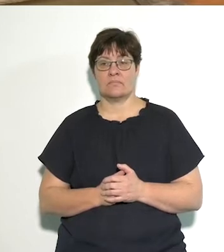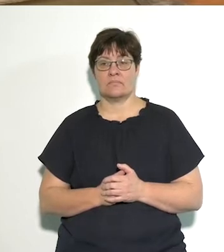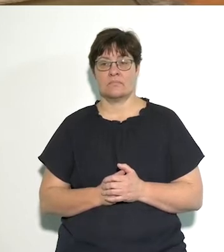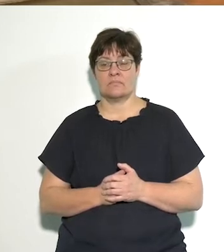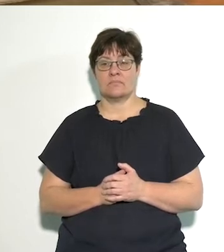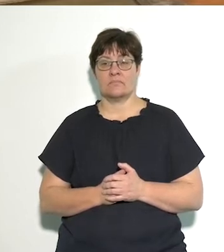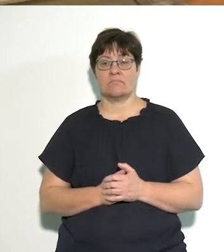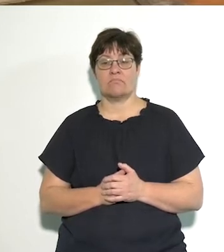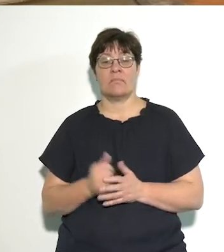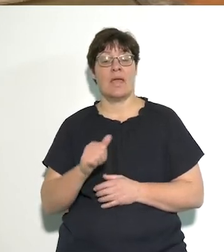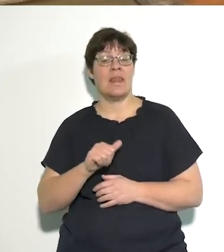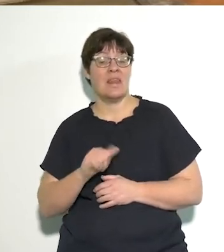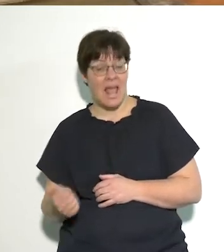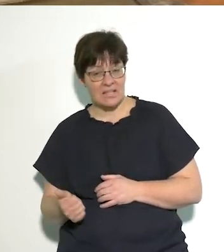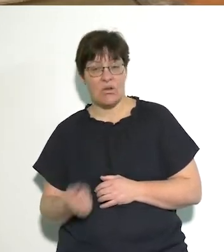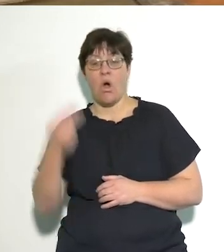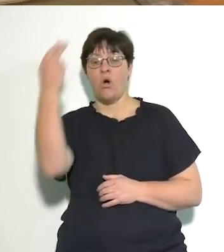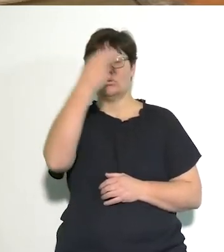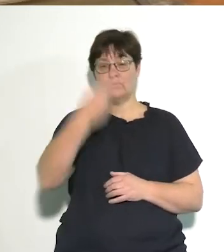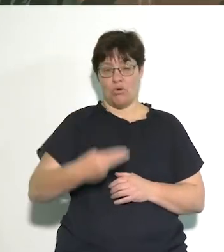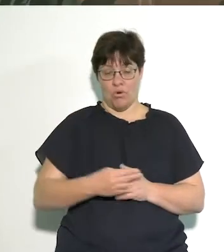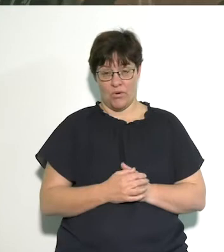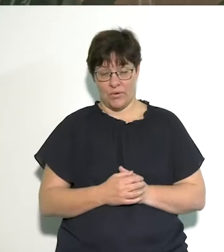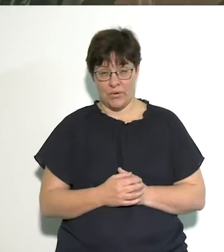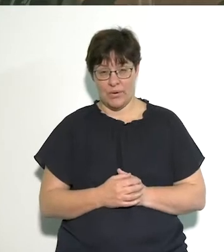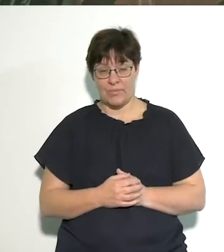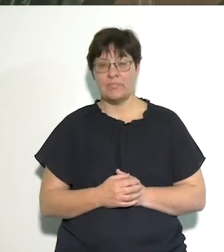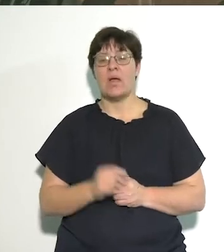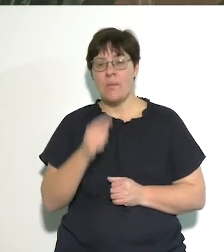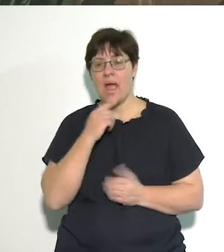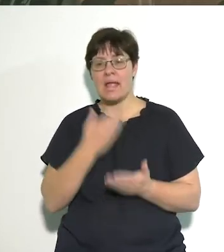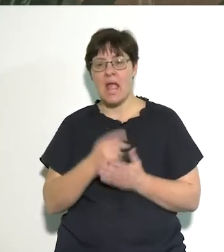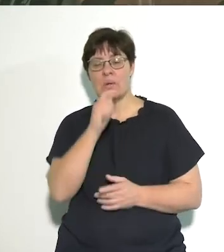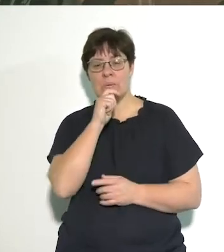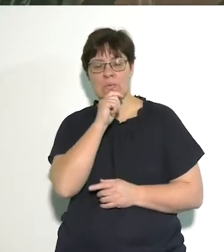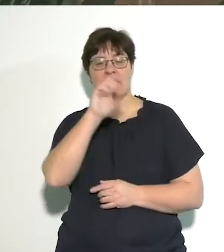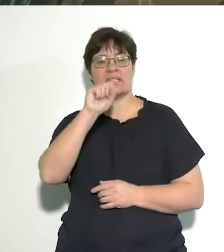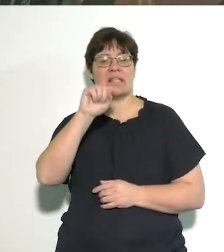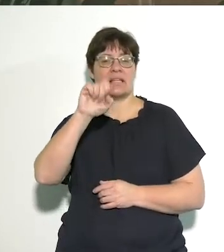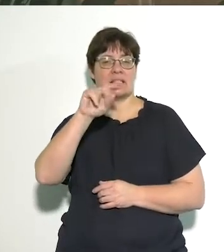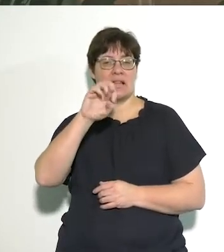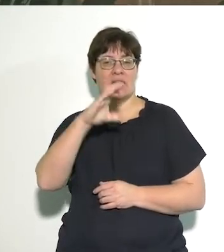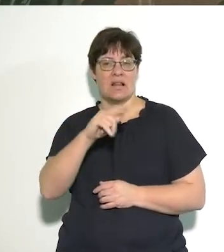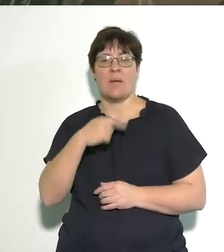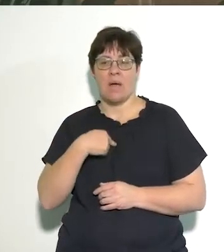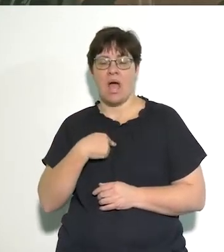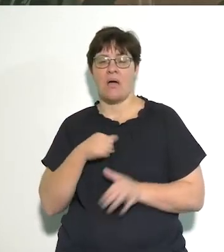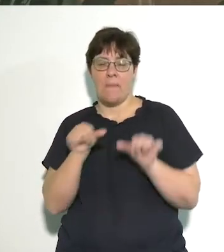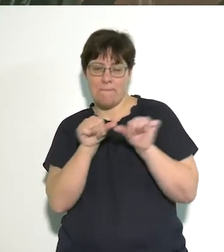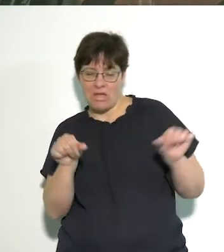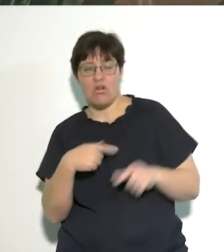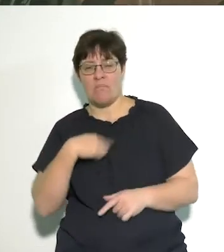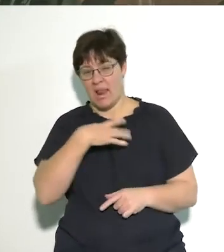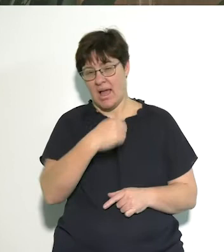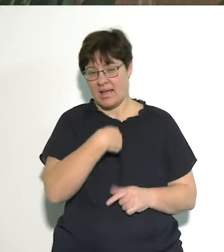Next up, I'm going to draw my shapes. Now you can use a stencil for this if you like. I prefer measuring my shapes